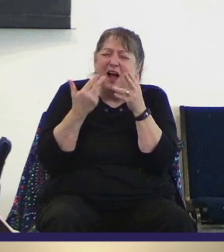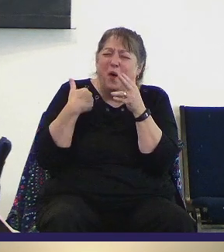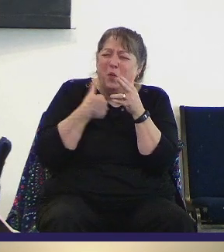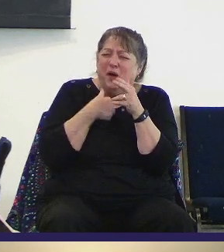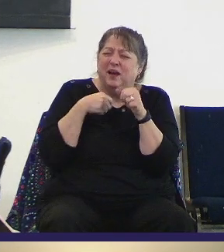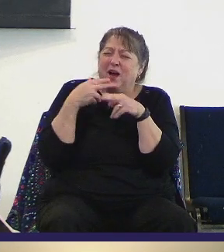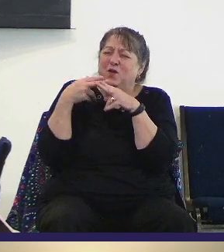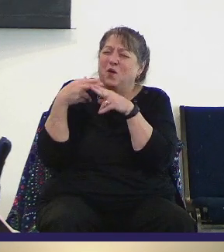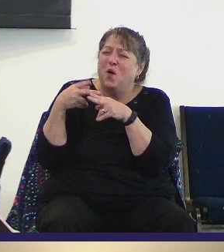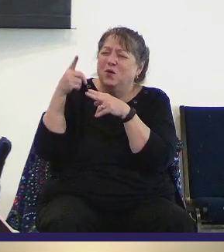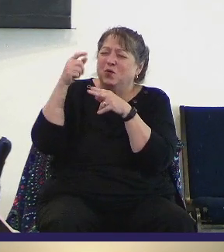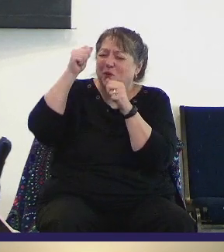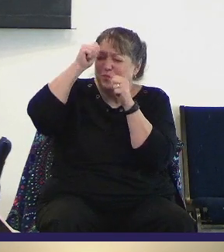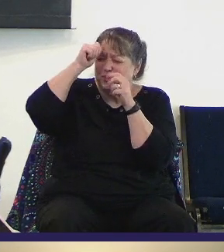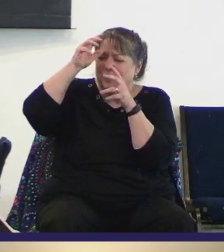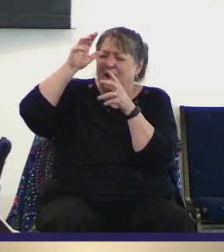Father.